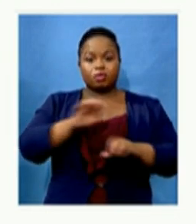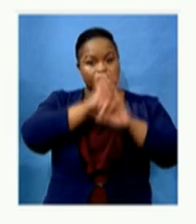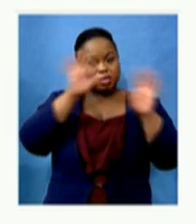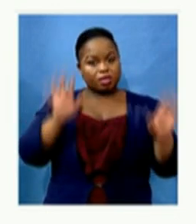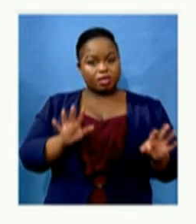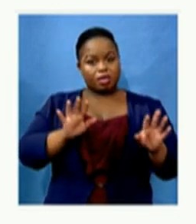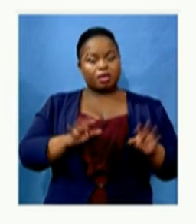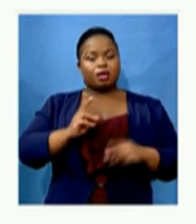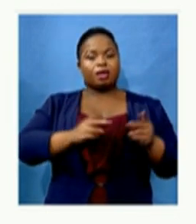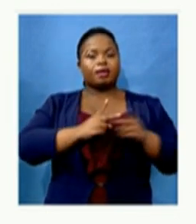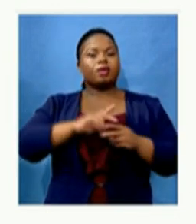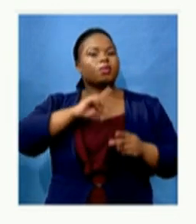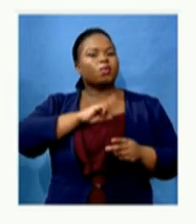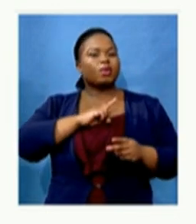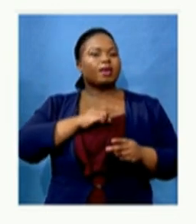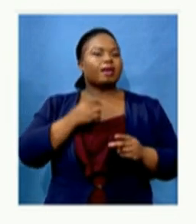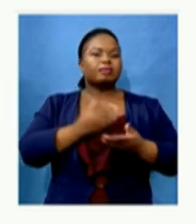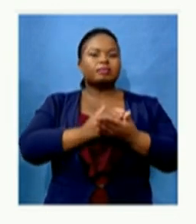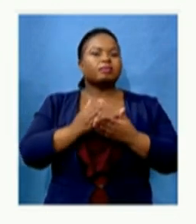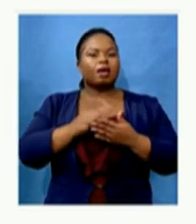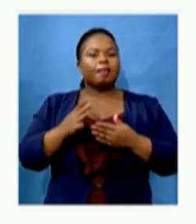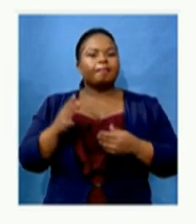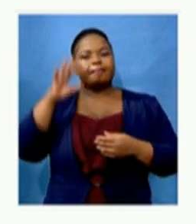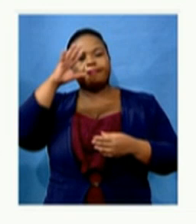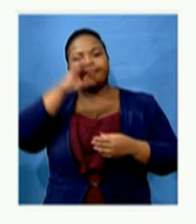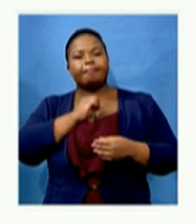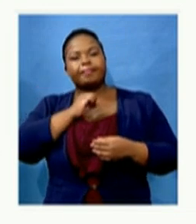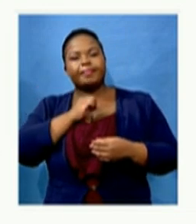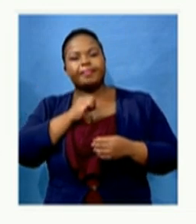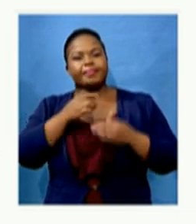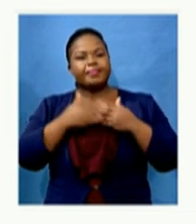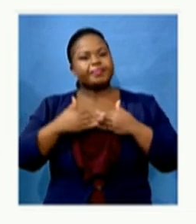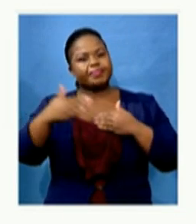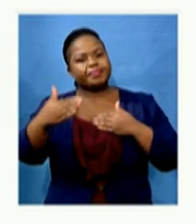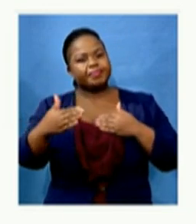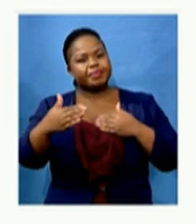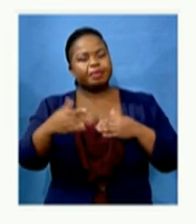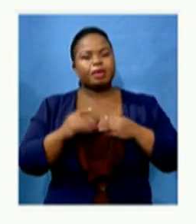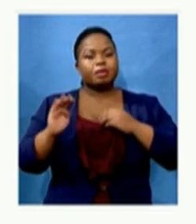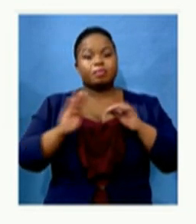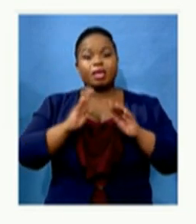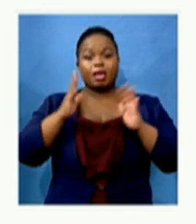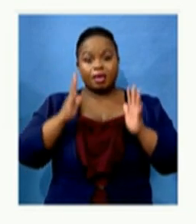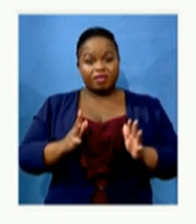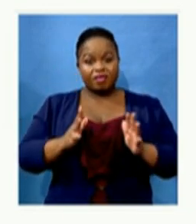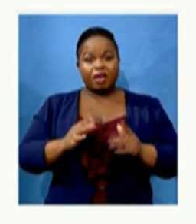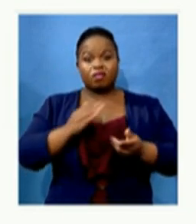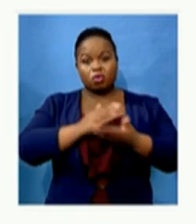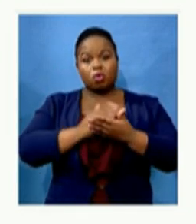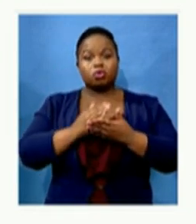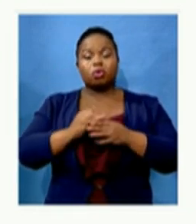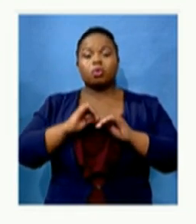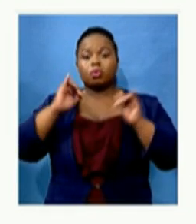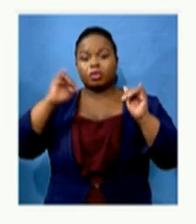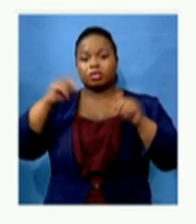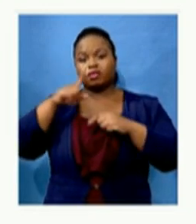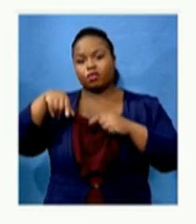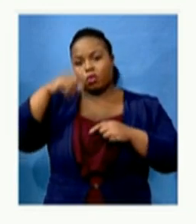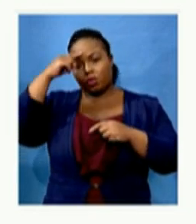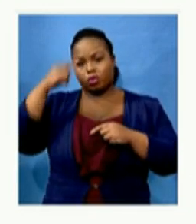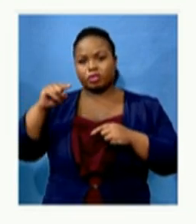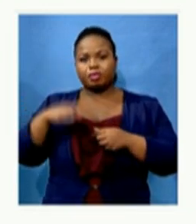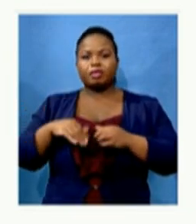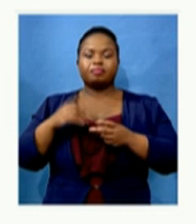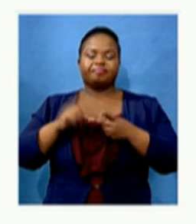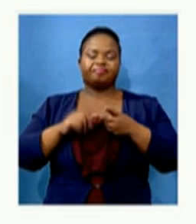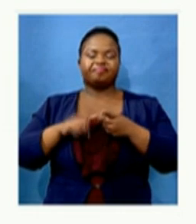assumptions. But you've got normal behavior in a hot climate, border screening and advice, closed borders, social distancing, employer protocols,